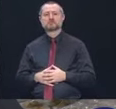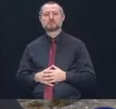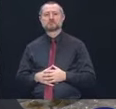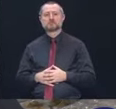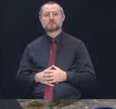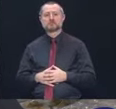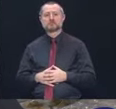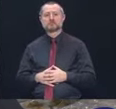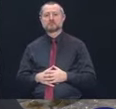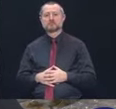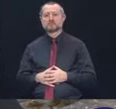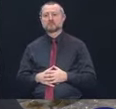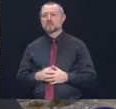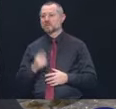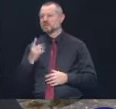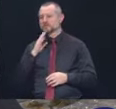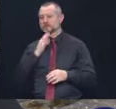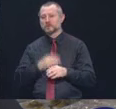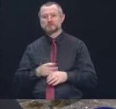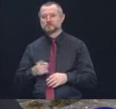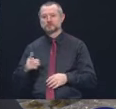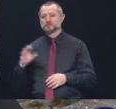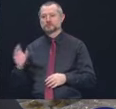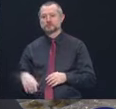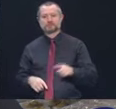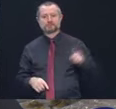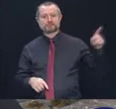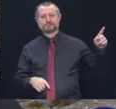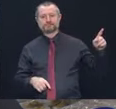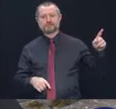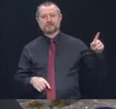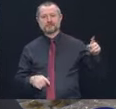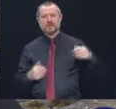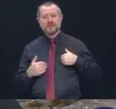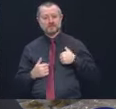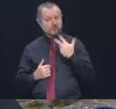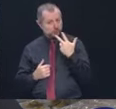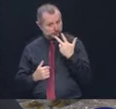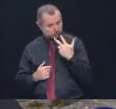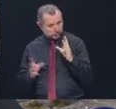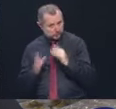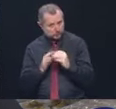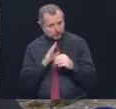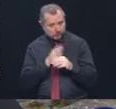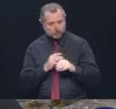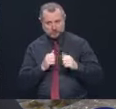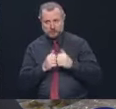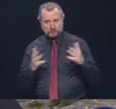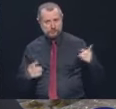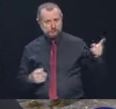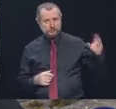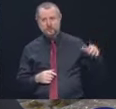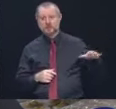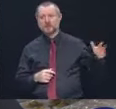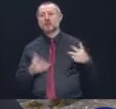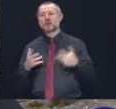One daughter couldn't get back from Chicago. I have three daughters. And that had been the current plan